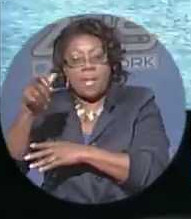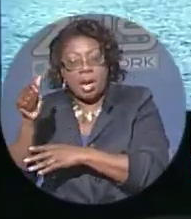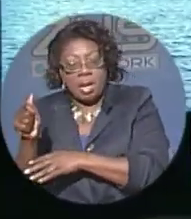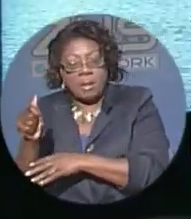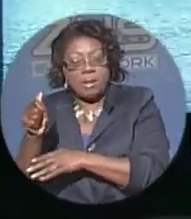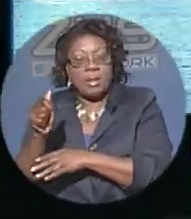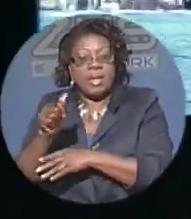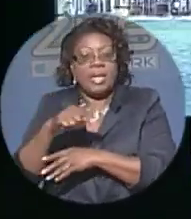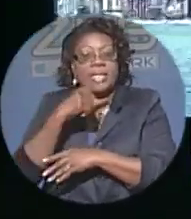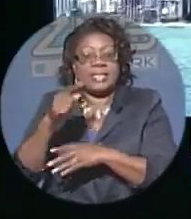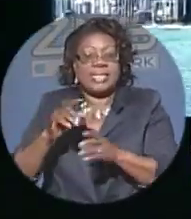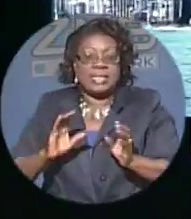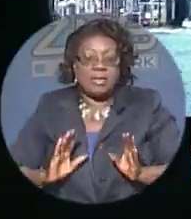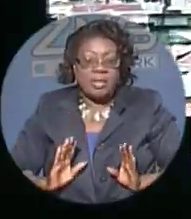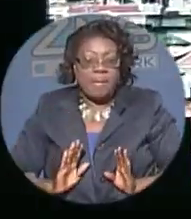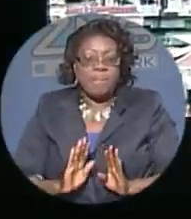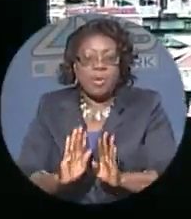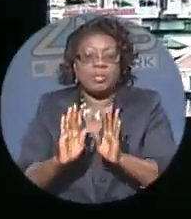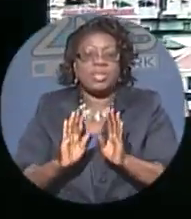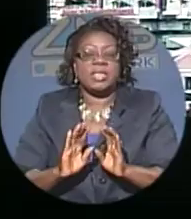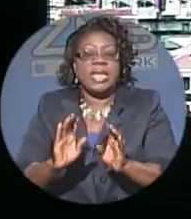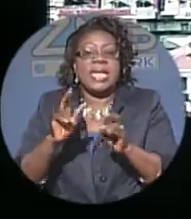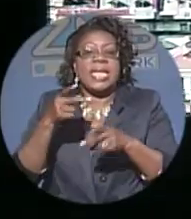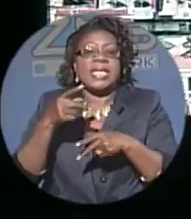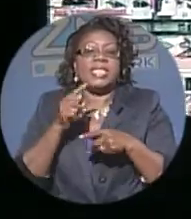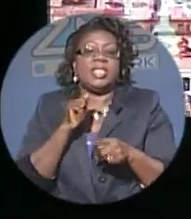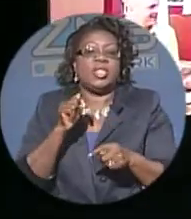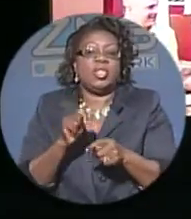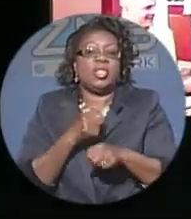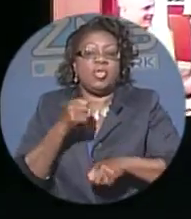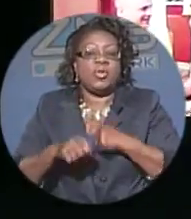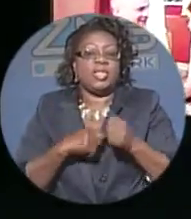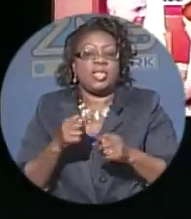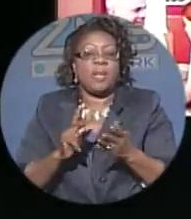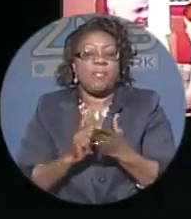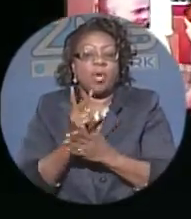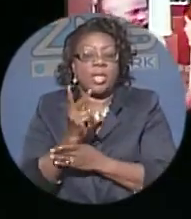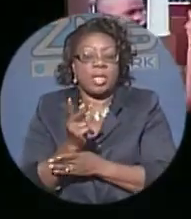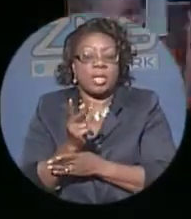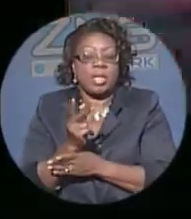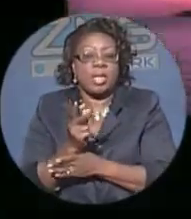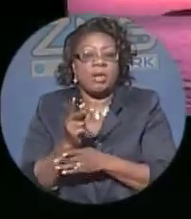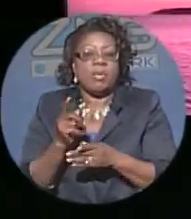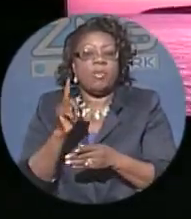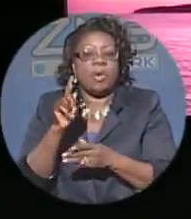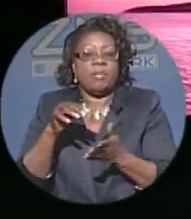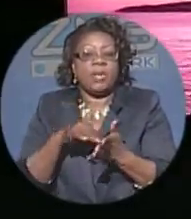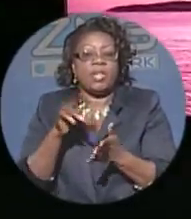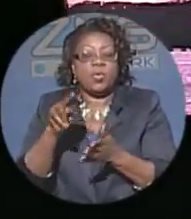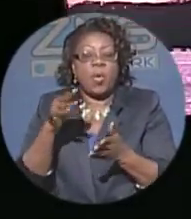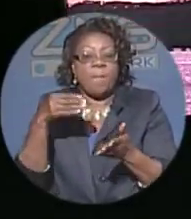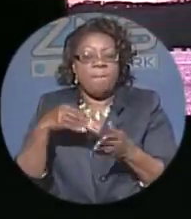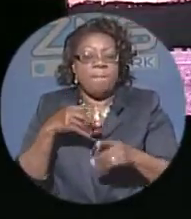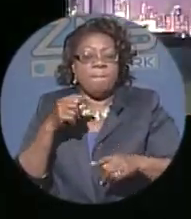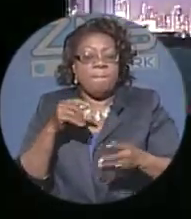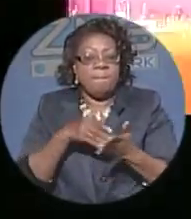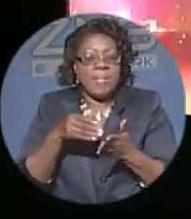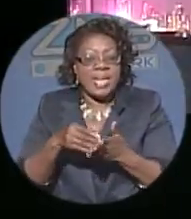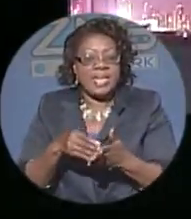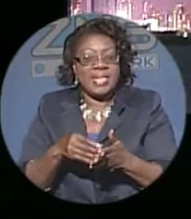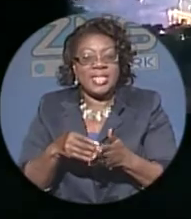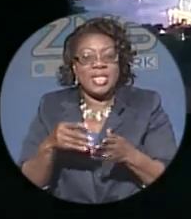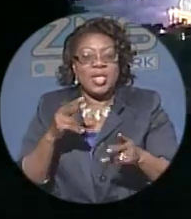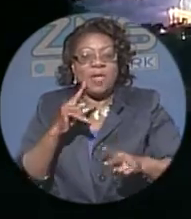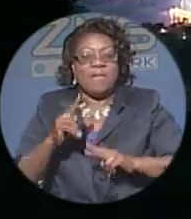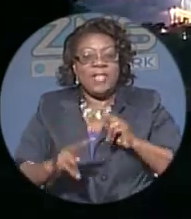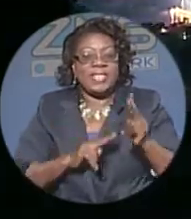expected to boost its tourism product. With close to 1.2 million cruise and stopover visitors, Panama is becoming one of the most popular